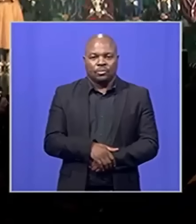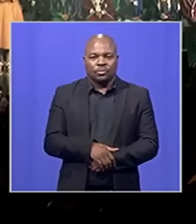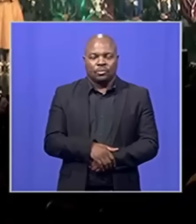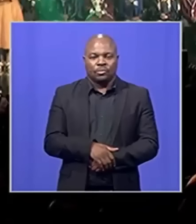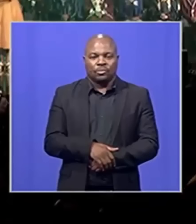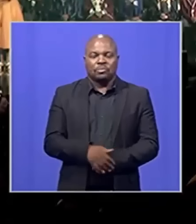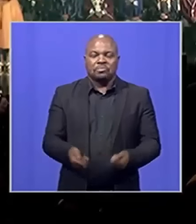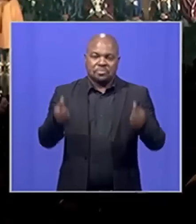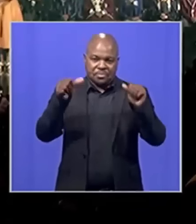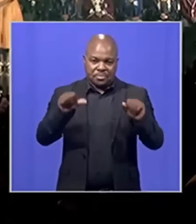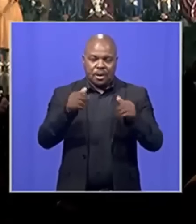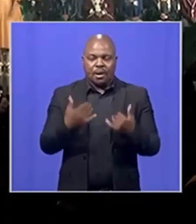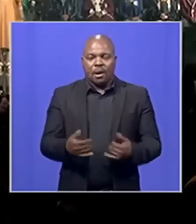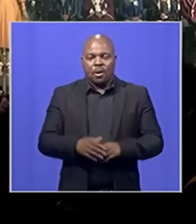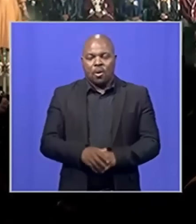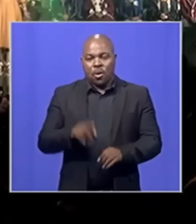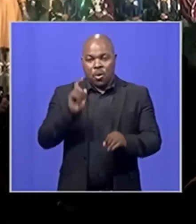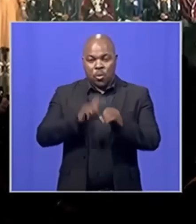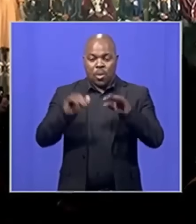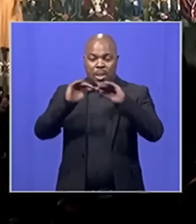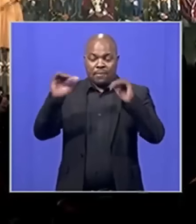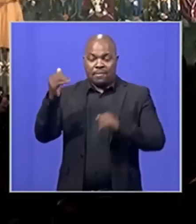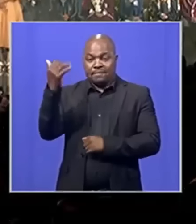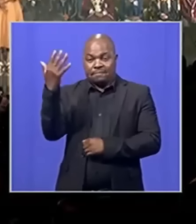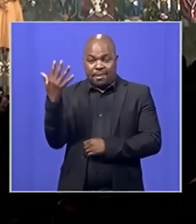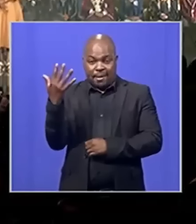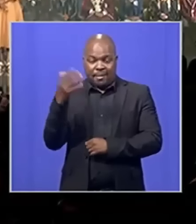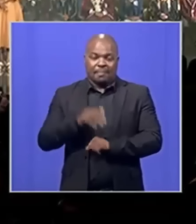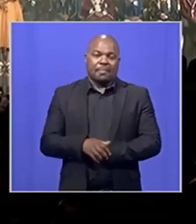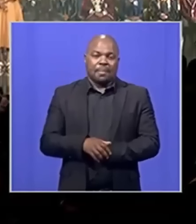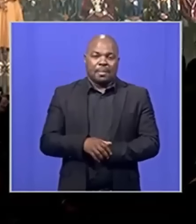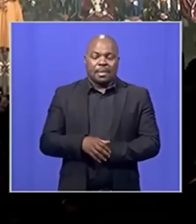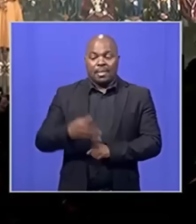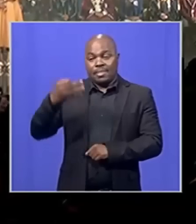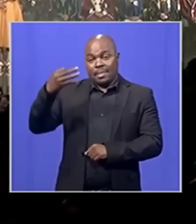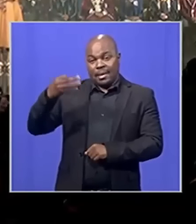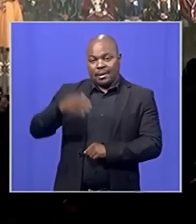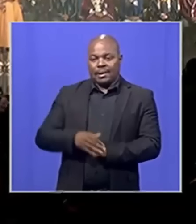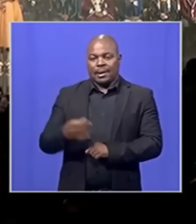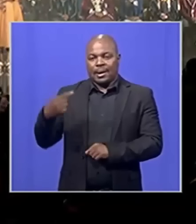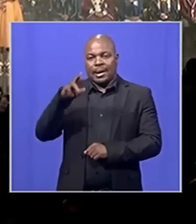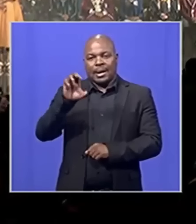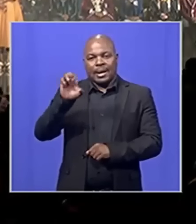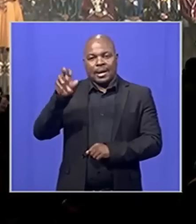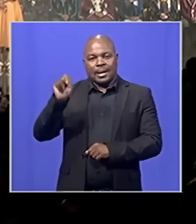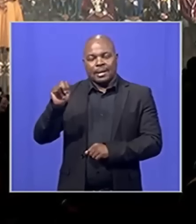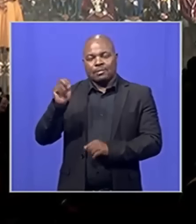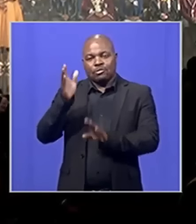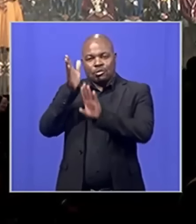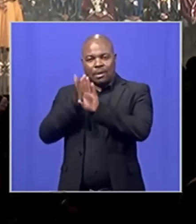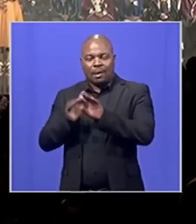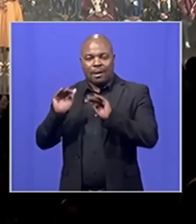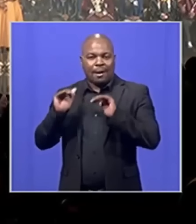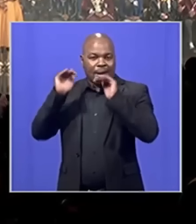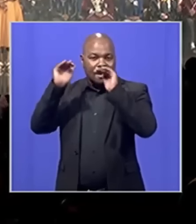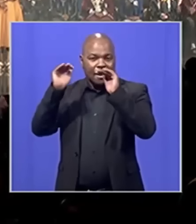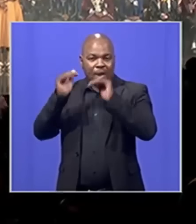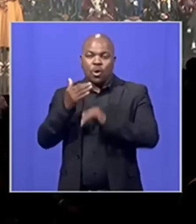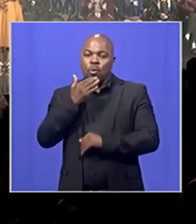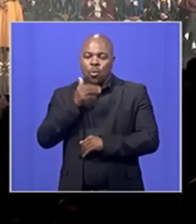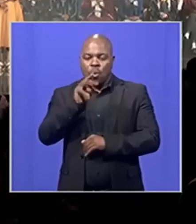We'll move over then to quintile 5. In third place, Greenside High School in Gauteng, Mahir